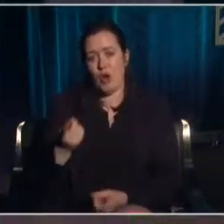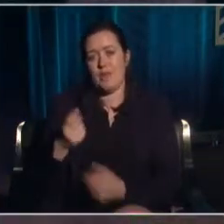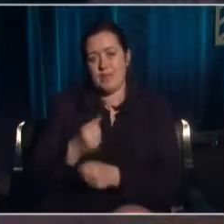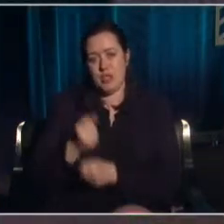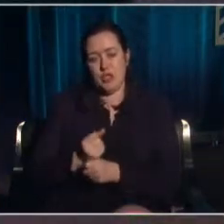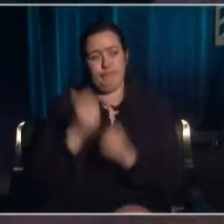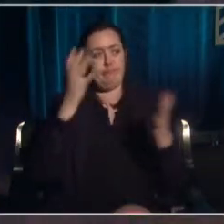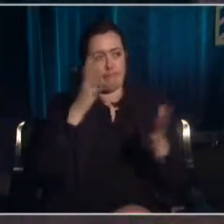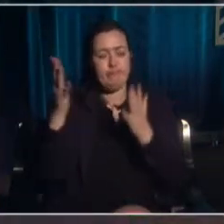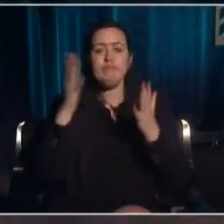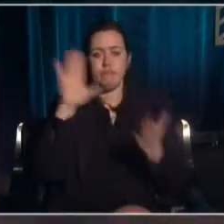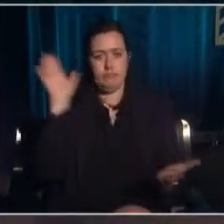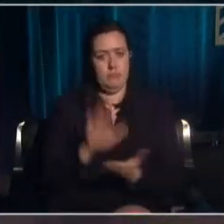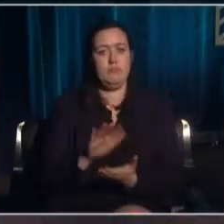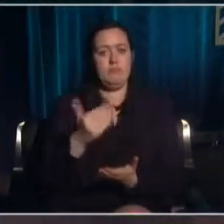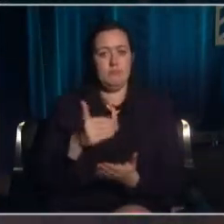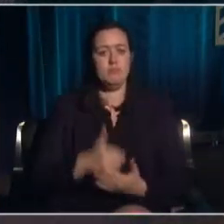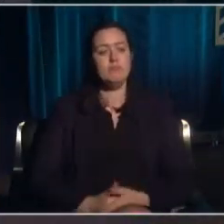Now,